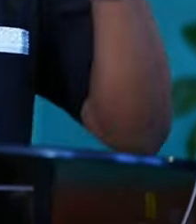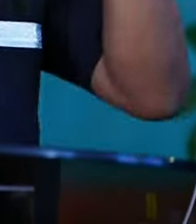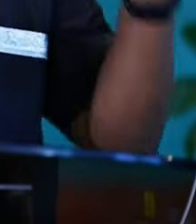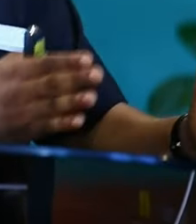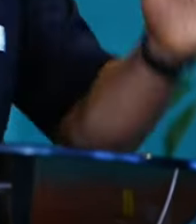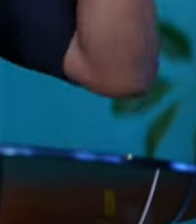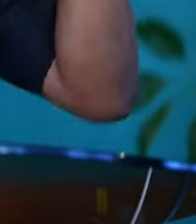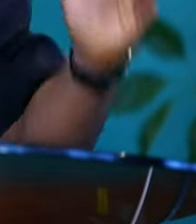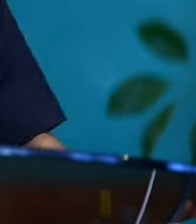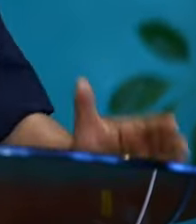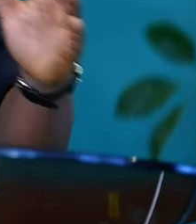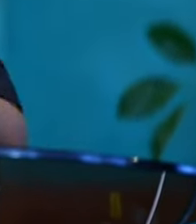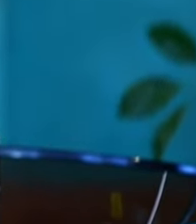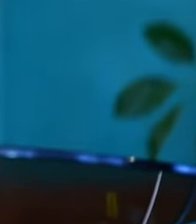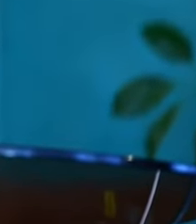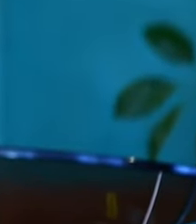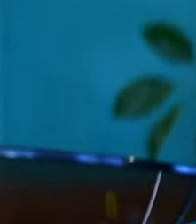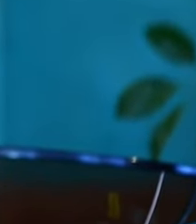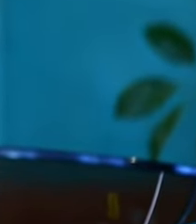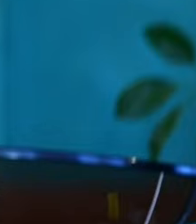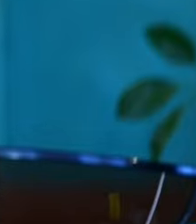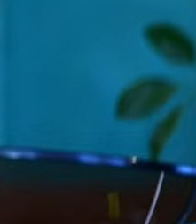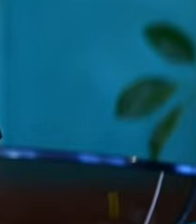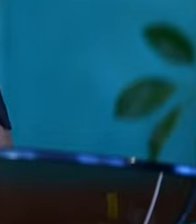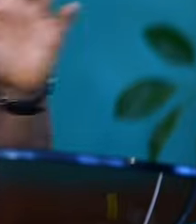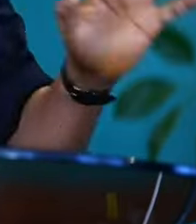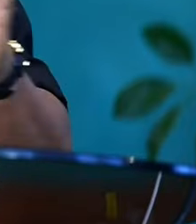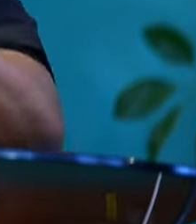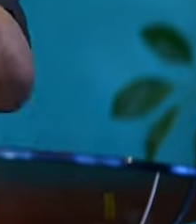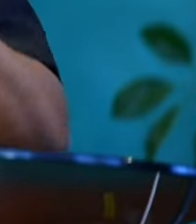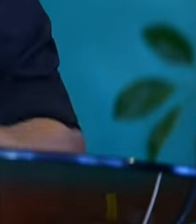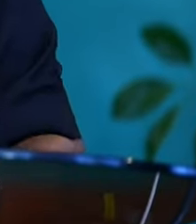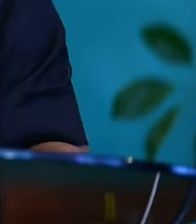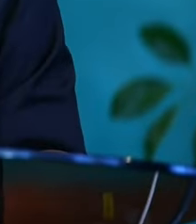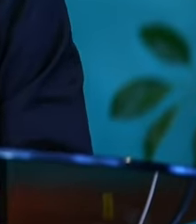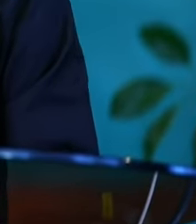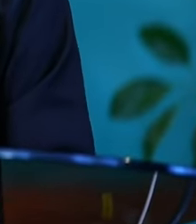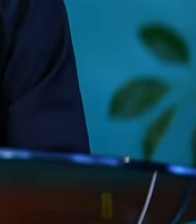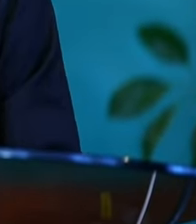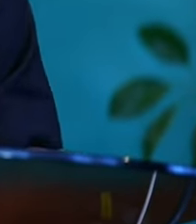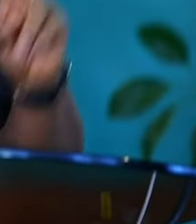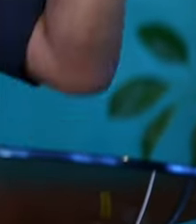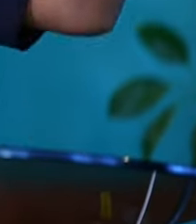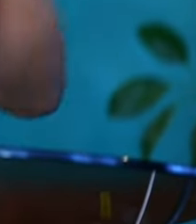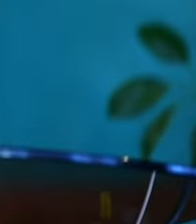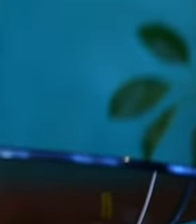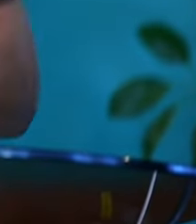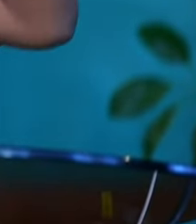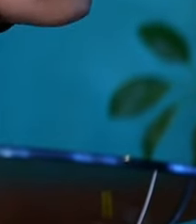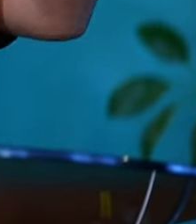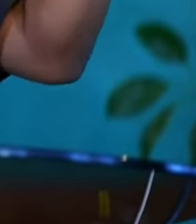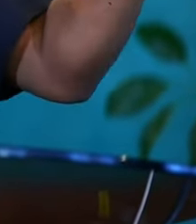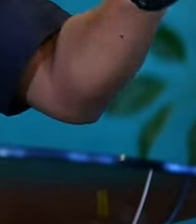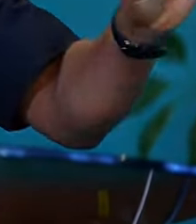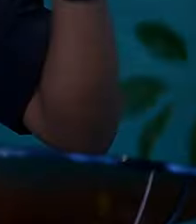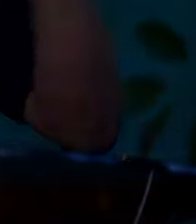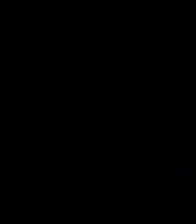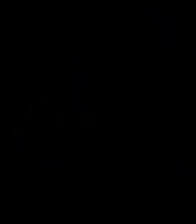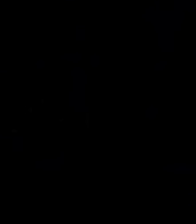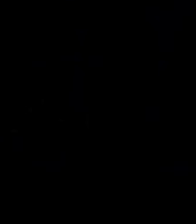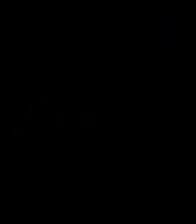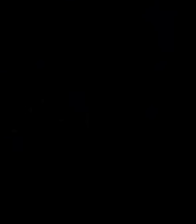it, and nothing gets done. If I were to have time, I would have asked you, name your top